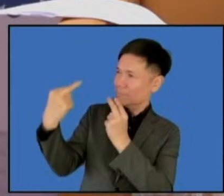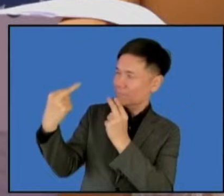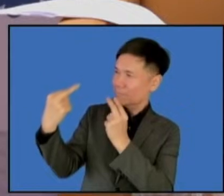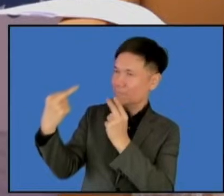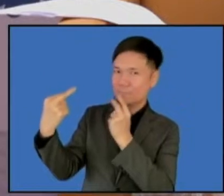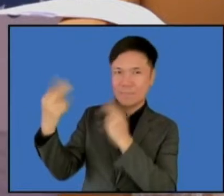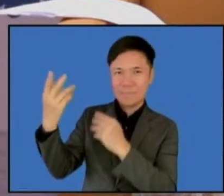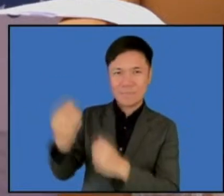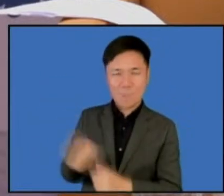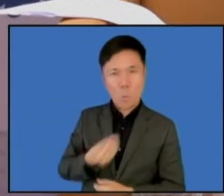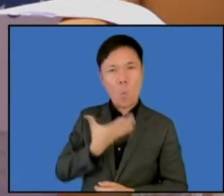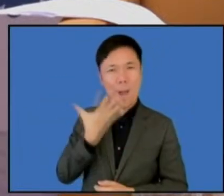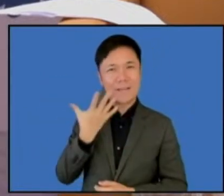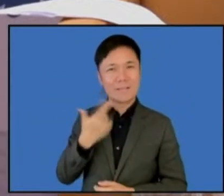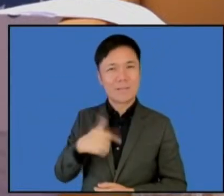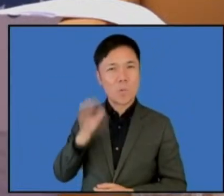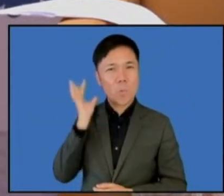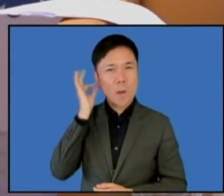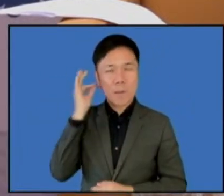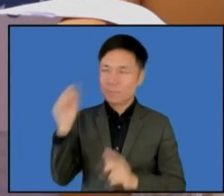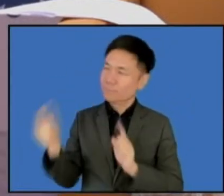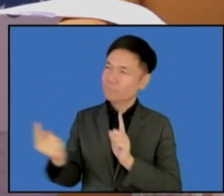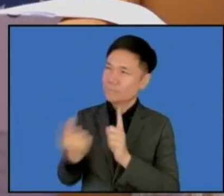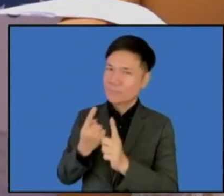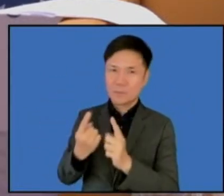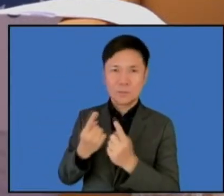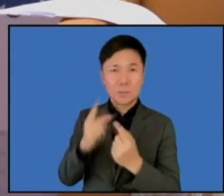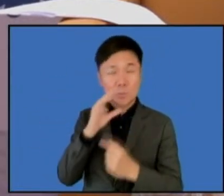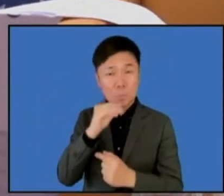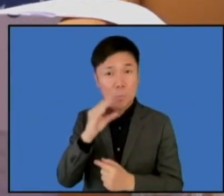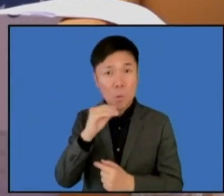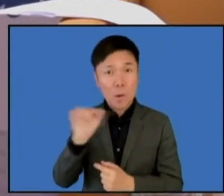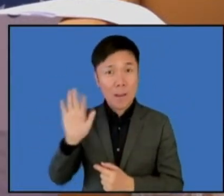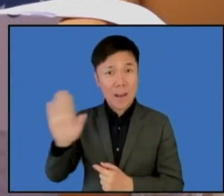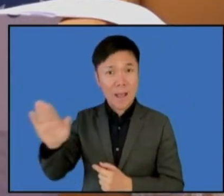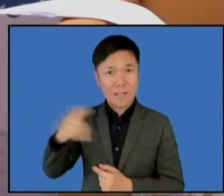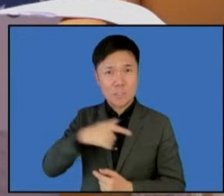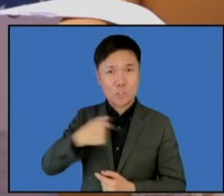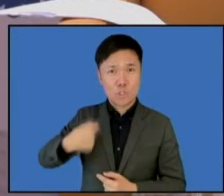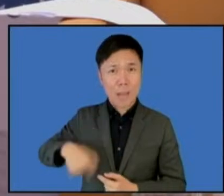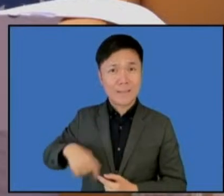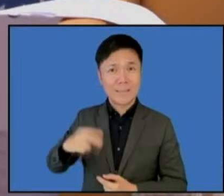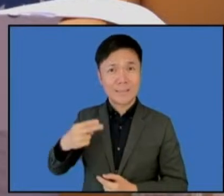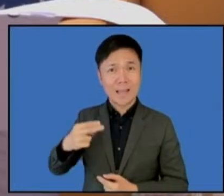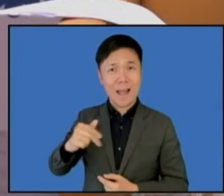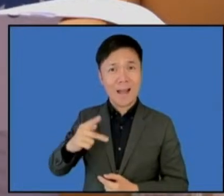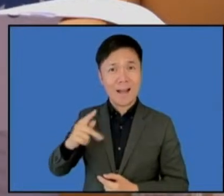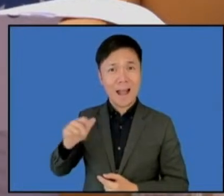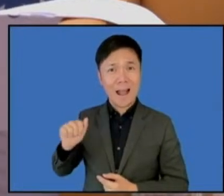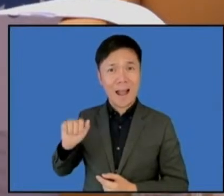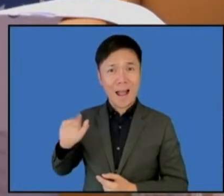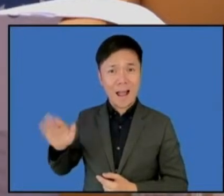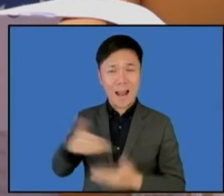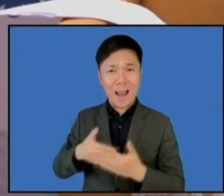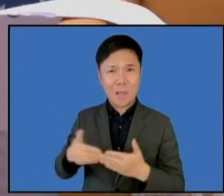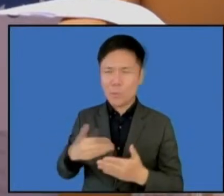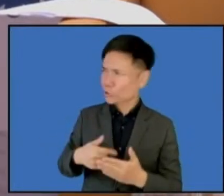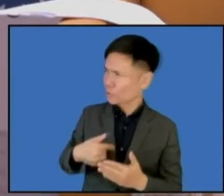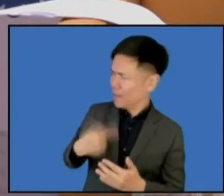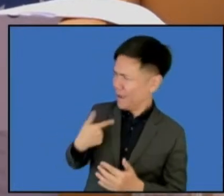white Caucasian woman, but she spoke to me in Hakka, in Chinese Hakka, and I am Hakka.